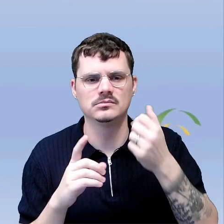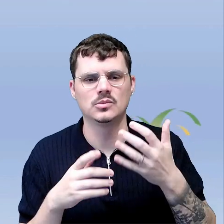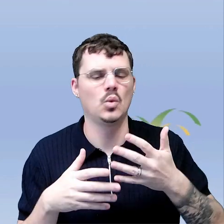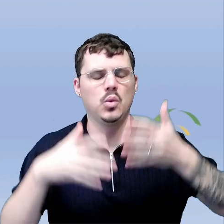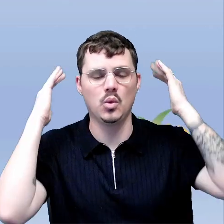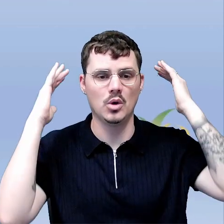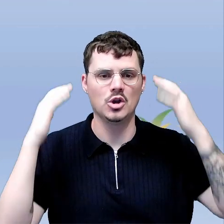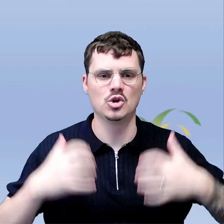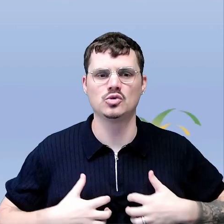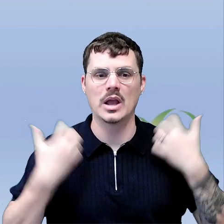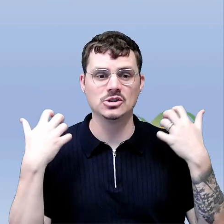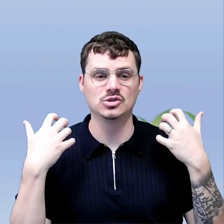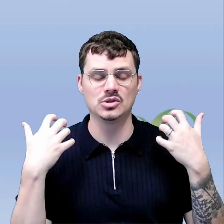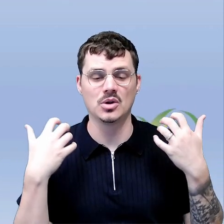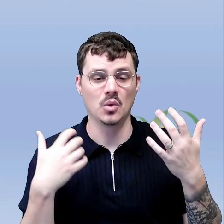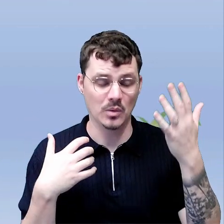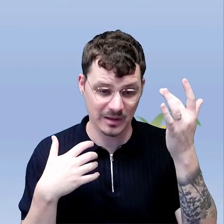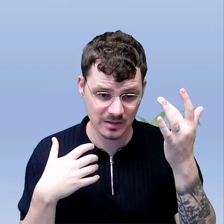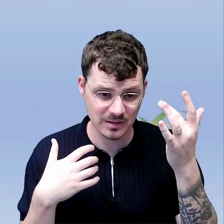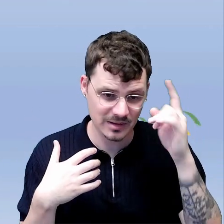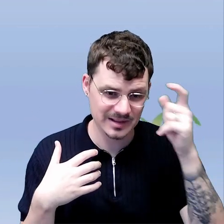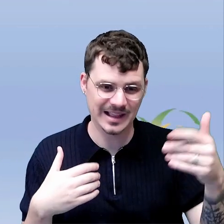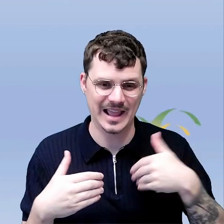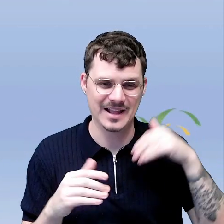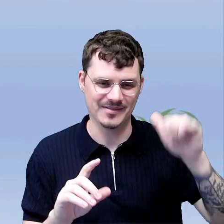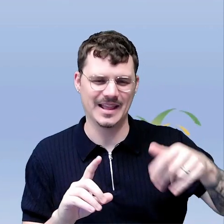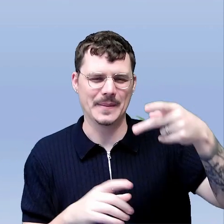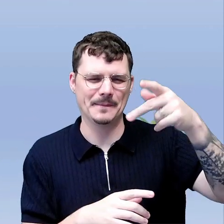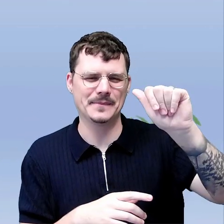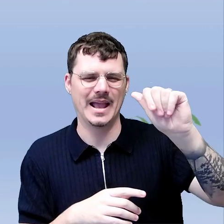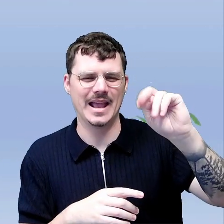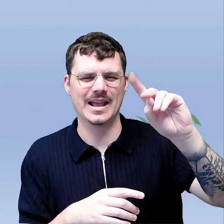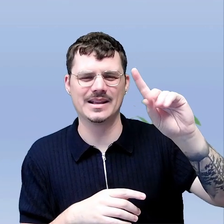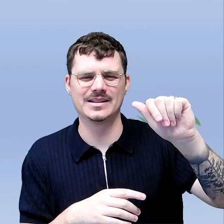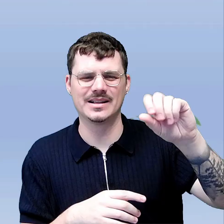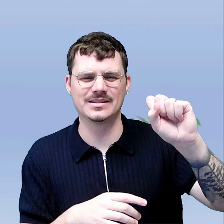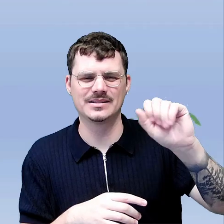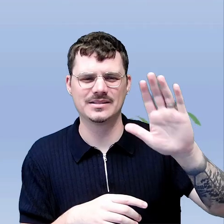overwhelmed with rage. Well, it's because he had this Pandas